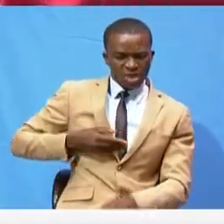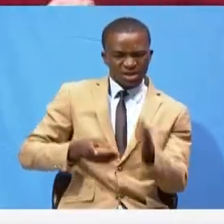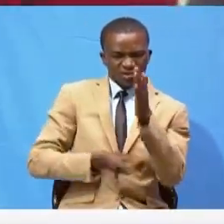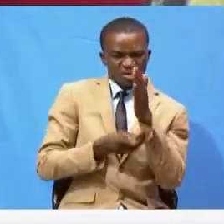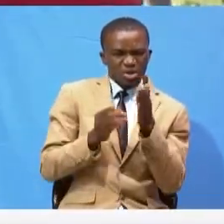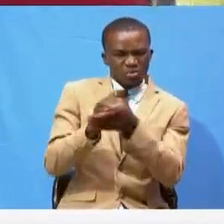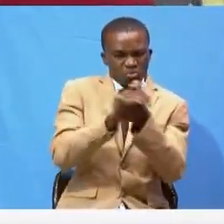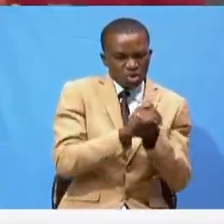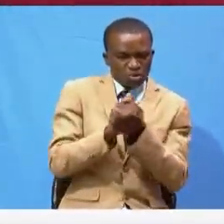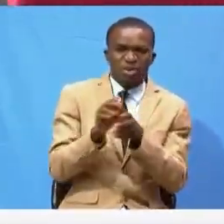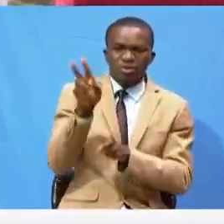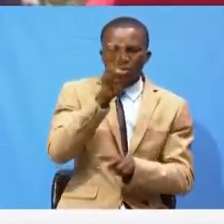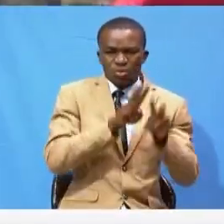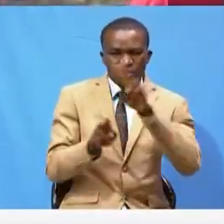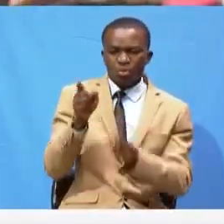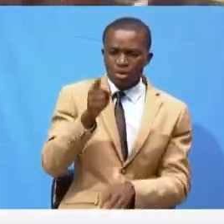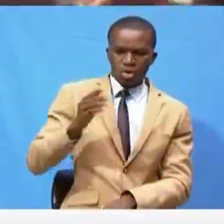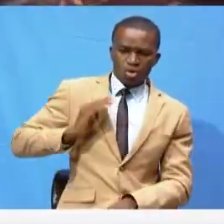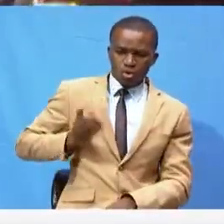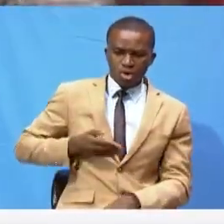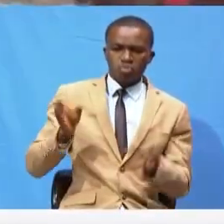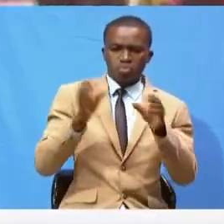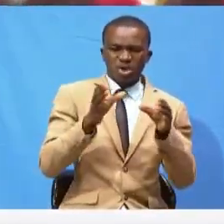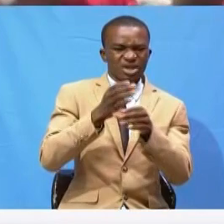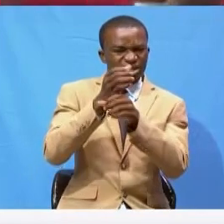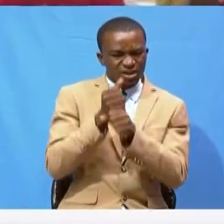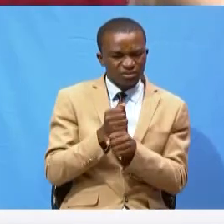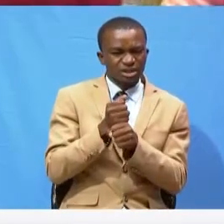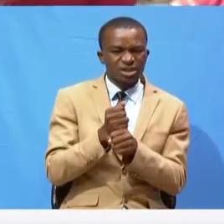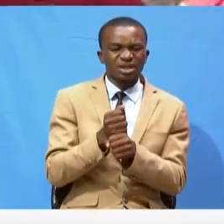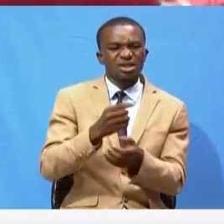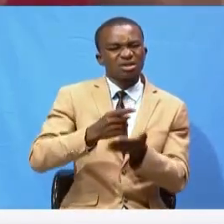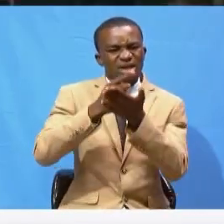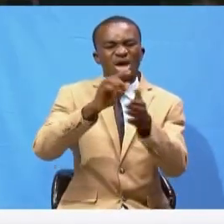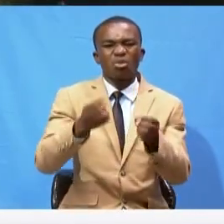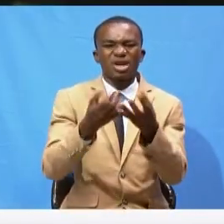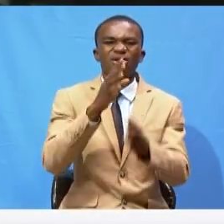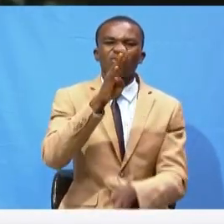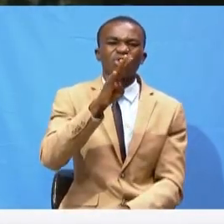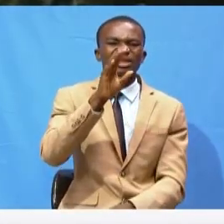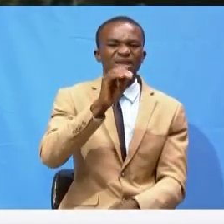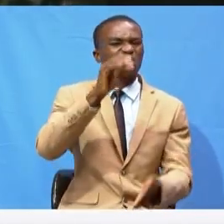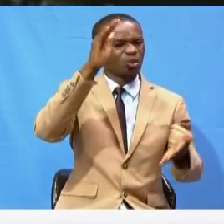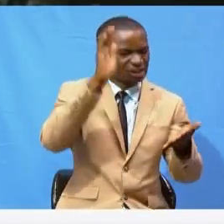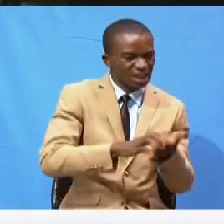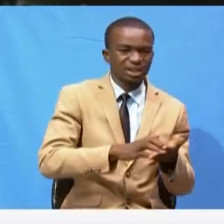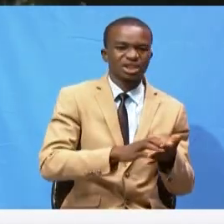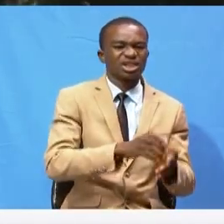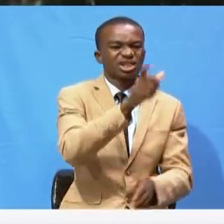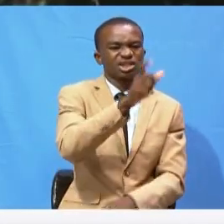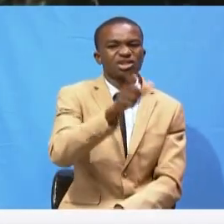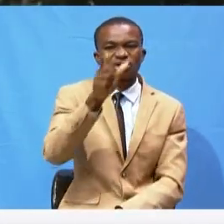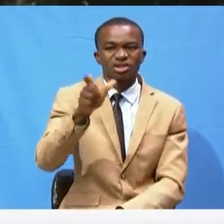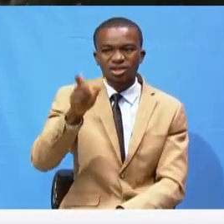Cooperative and Longwan Women Club that received 40,000 kwacha grants each. We are thankful to CDF